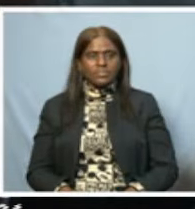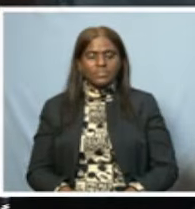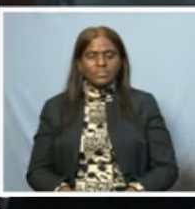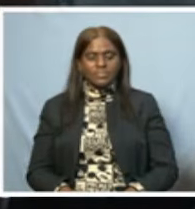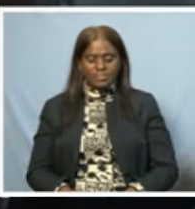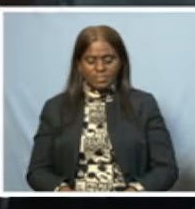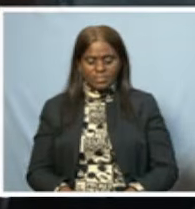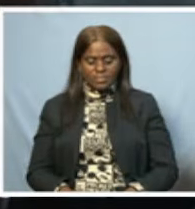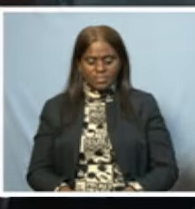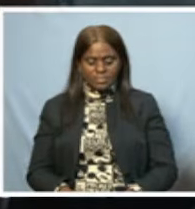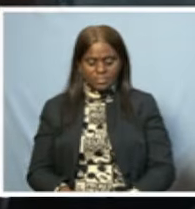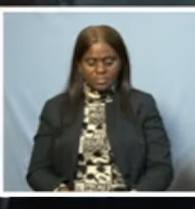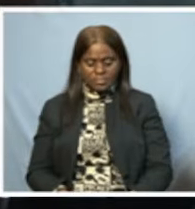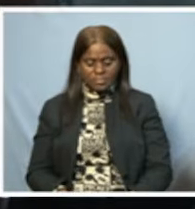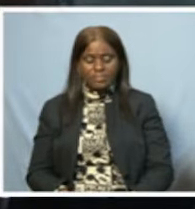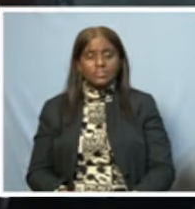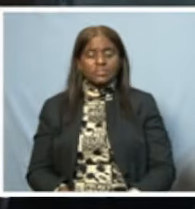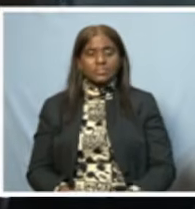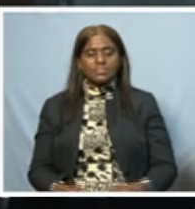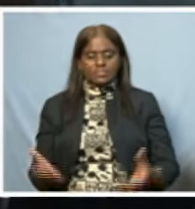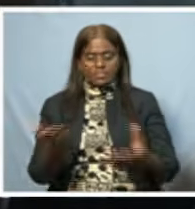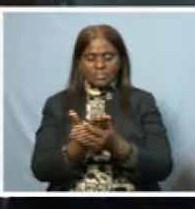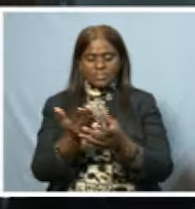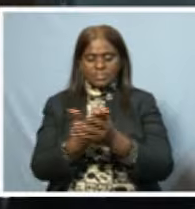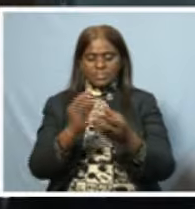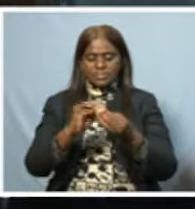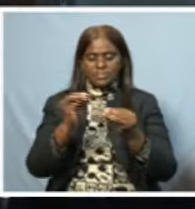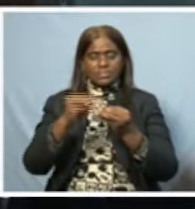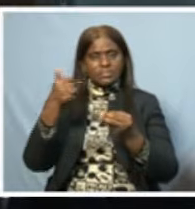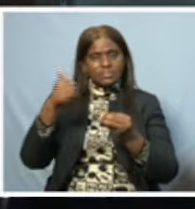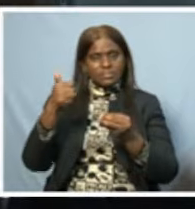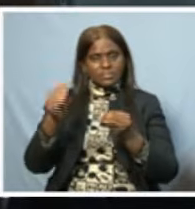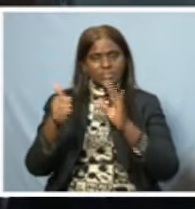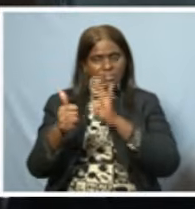It's Appendix 10. Appendix 10,